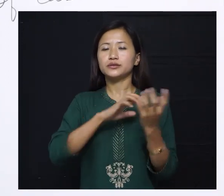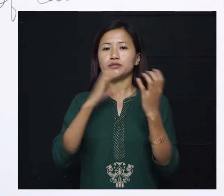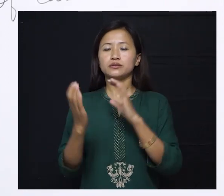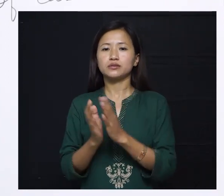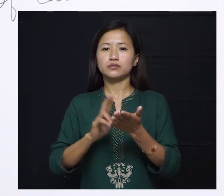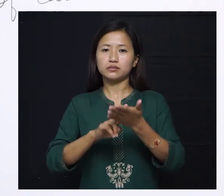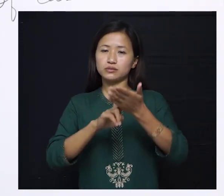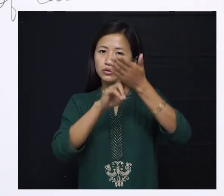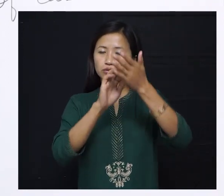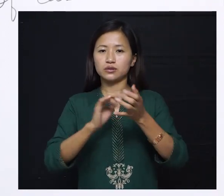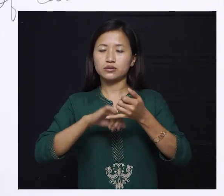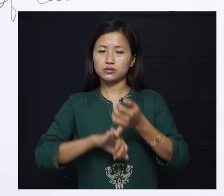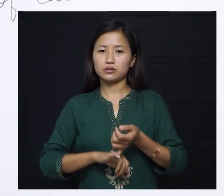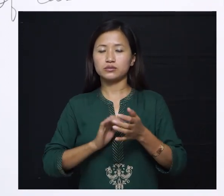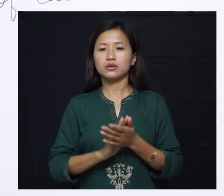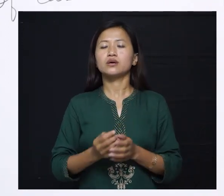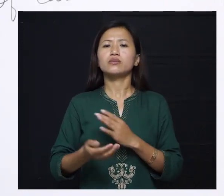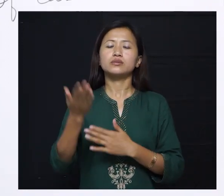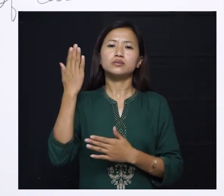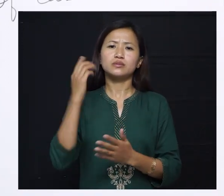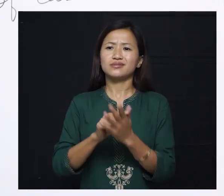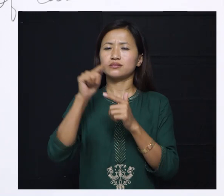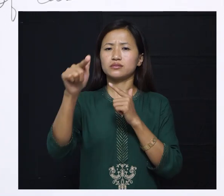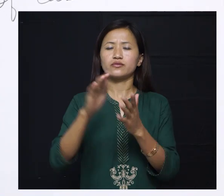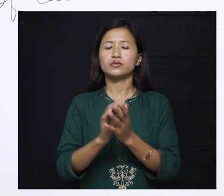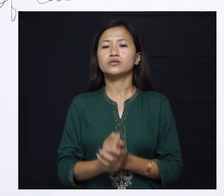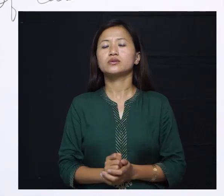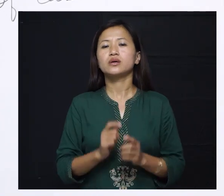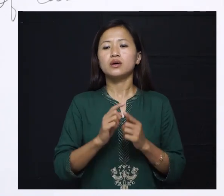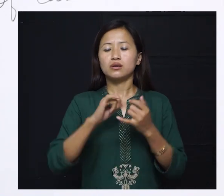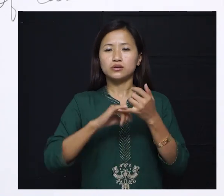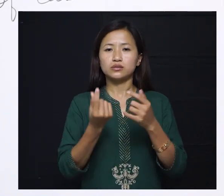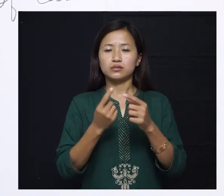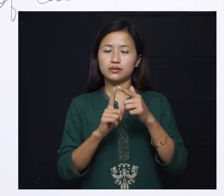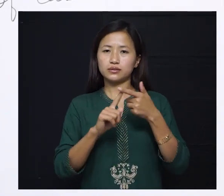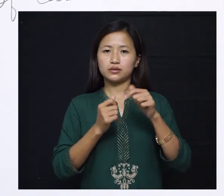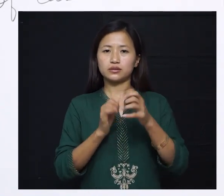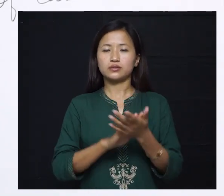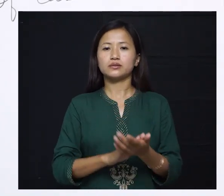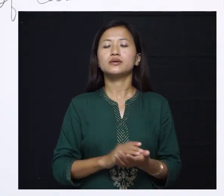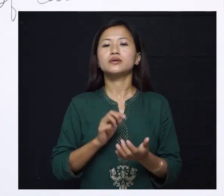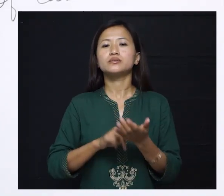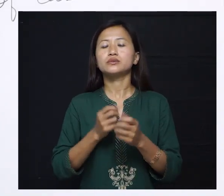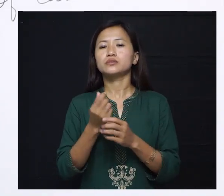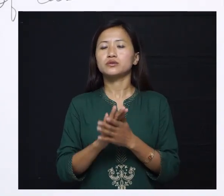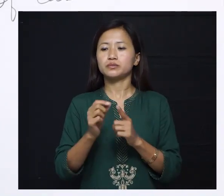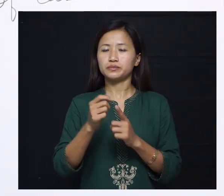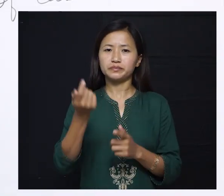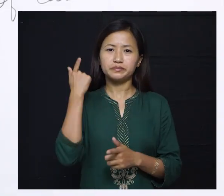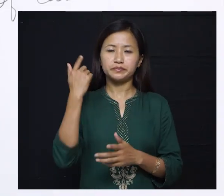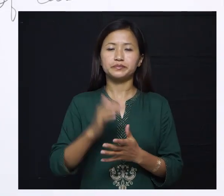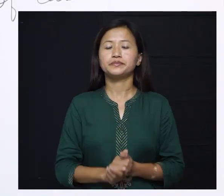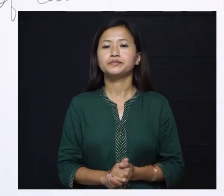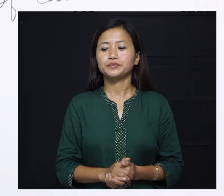north, south, towards the Sultan period, and towards the Mughal period. All right, so let